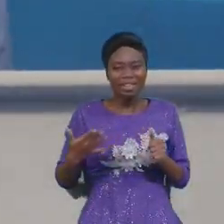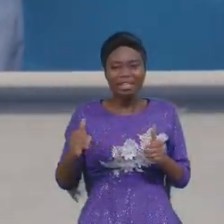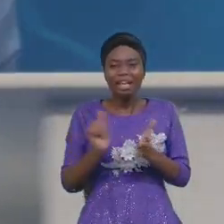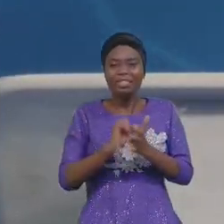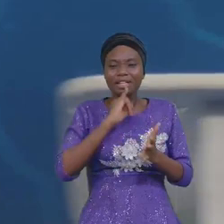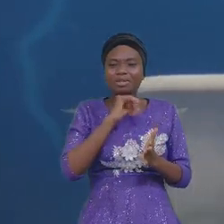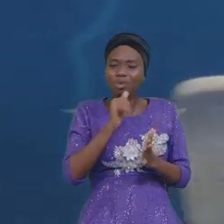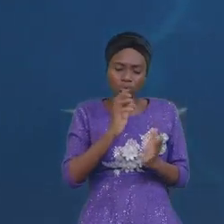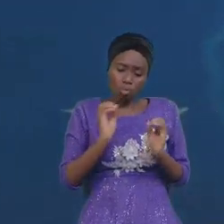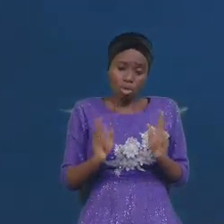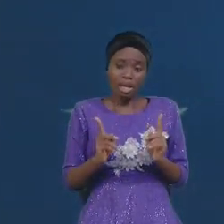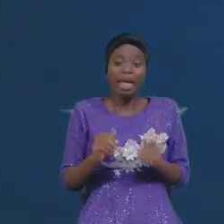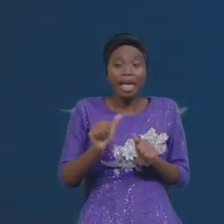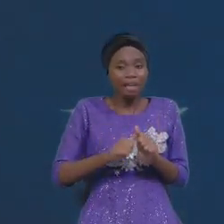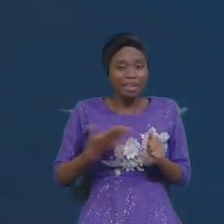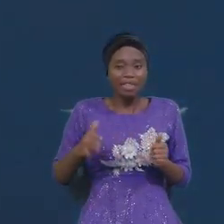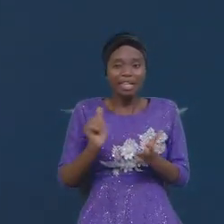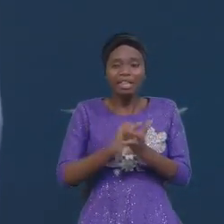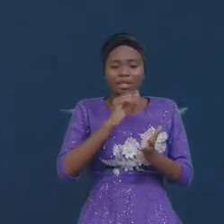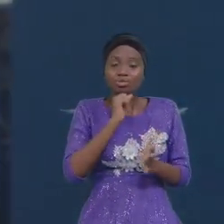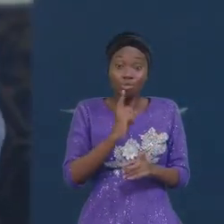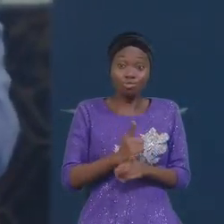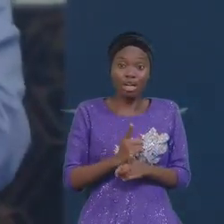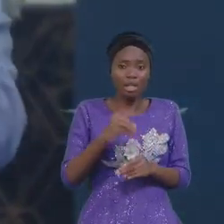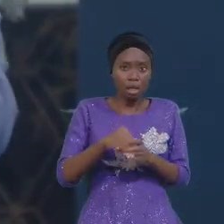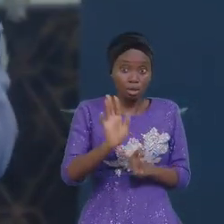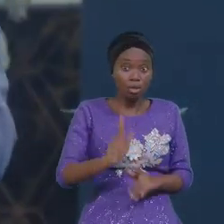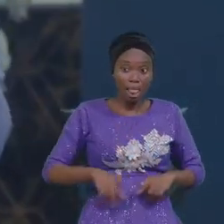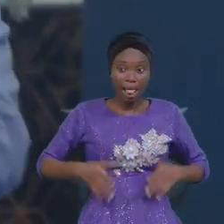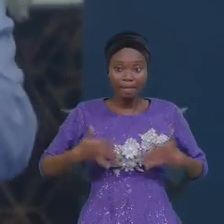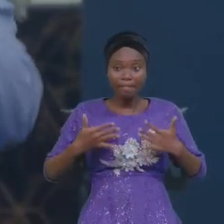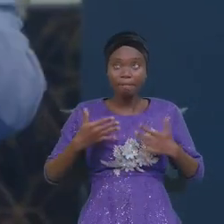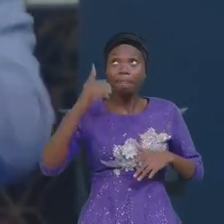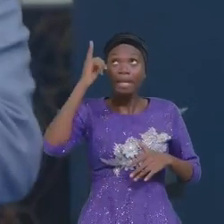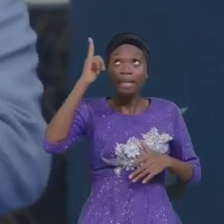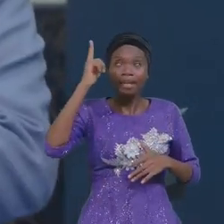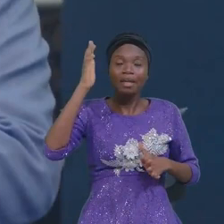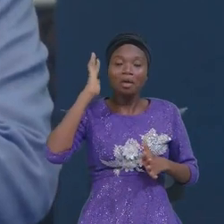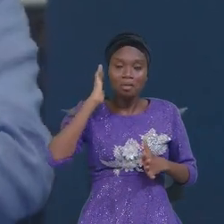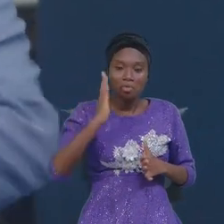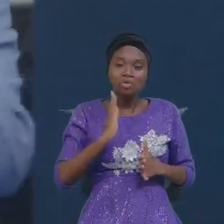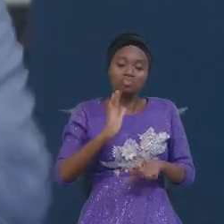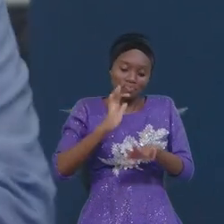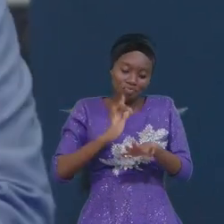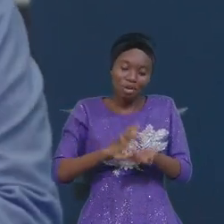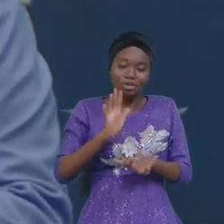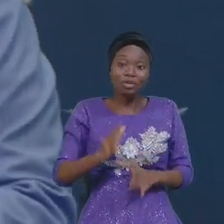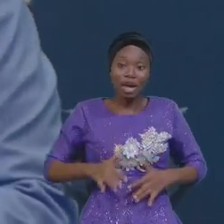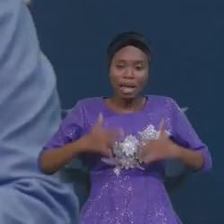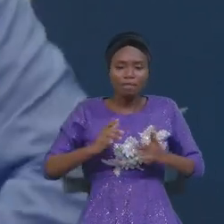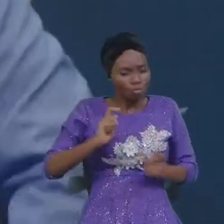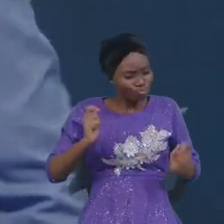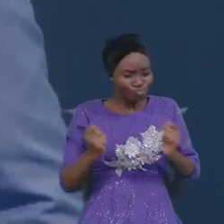proper, everything that is not right in your life, he will touch your life, turn your